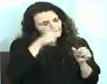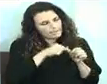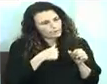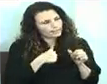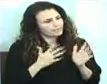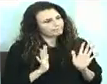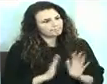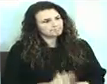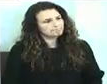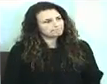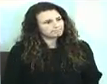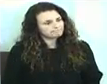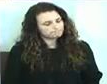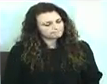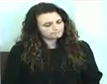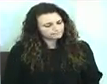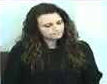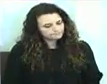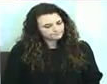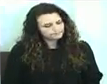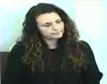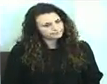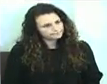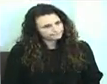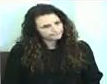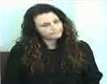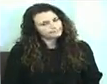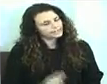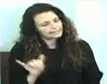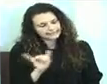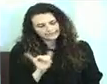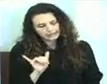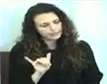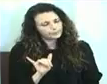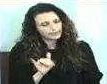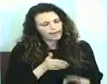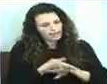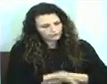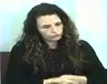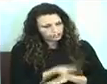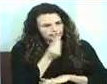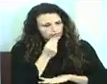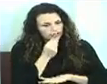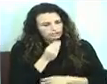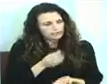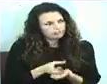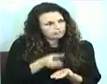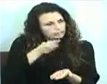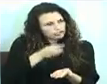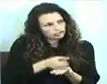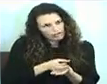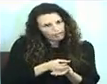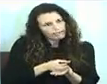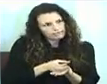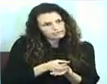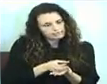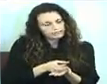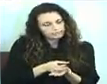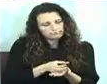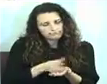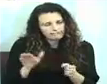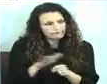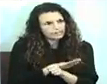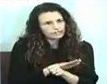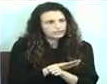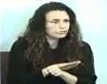Likewise, after supper, he took a chalice filled